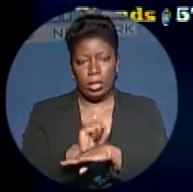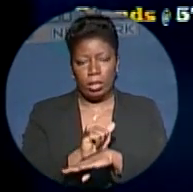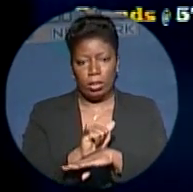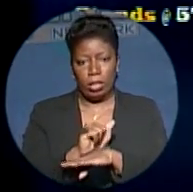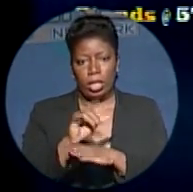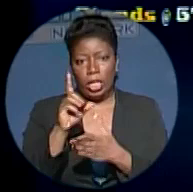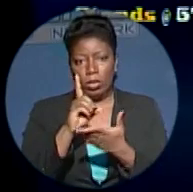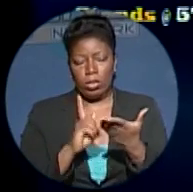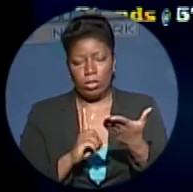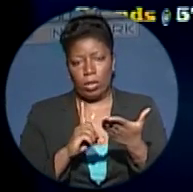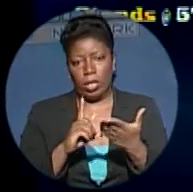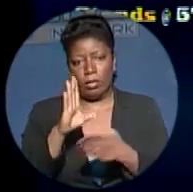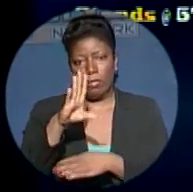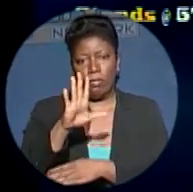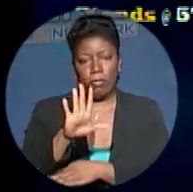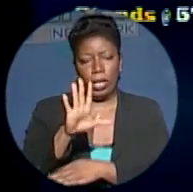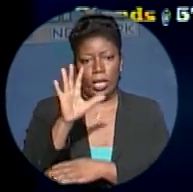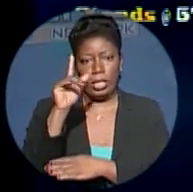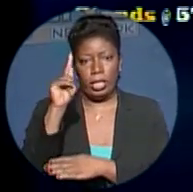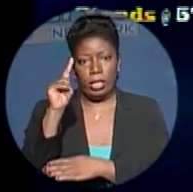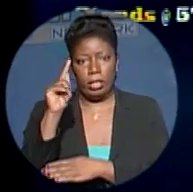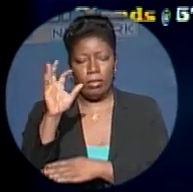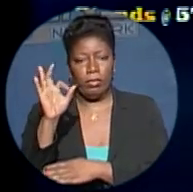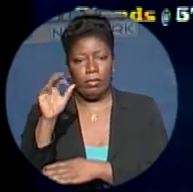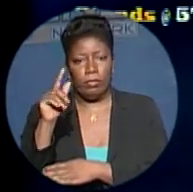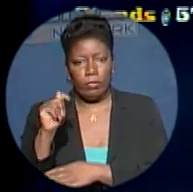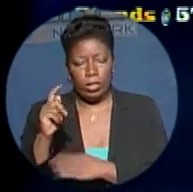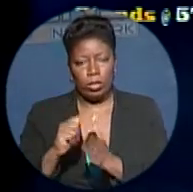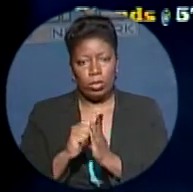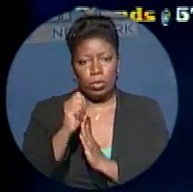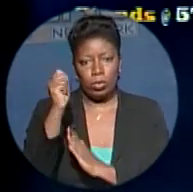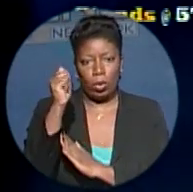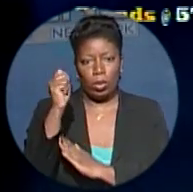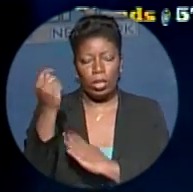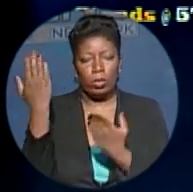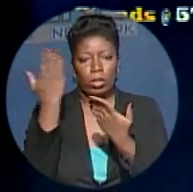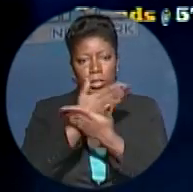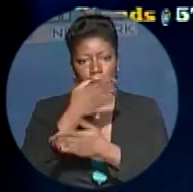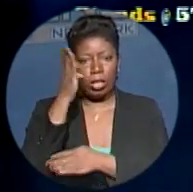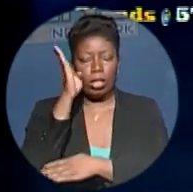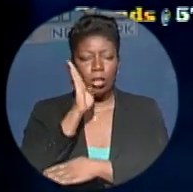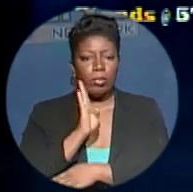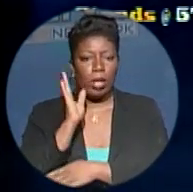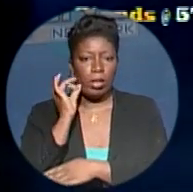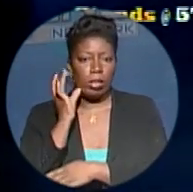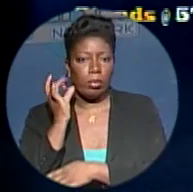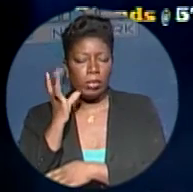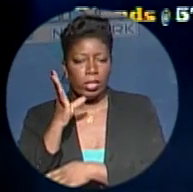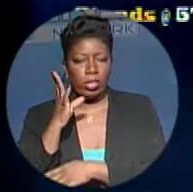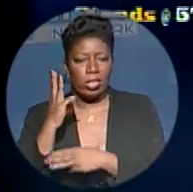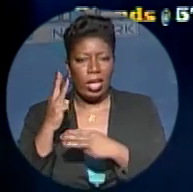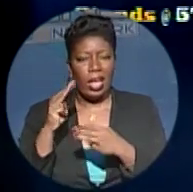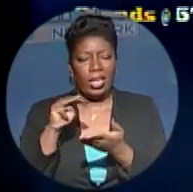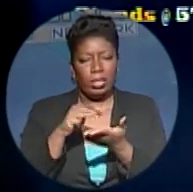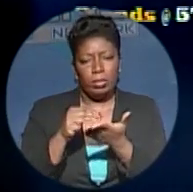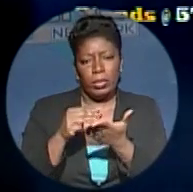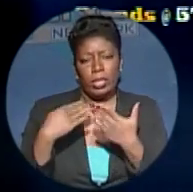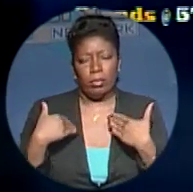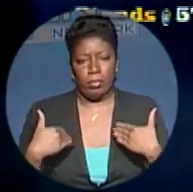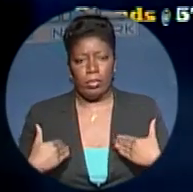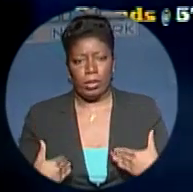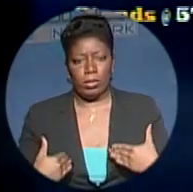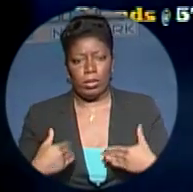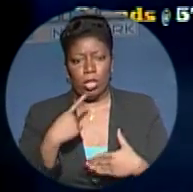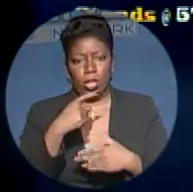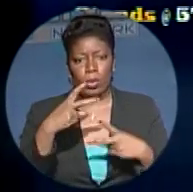by authorities as standing 5 feet 9 inches tall, with a dark brown complexion and medium build. Anyone with information regarding